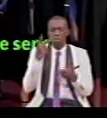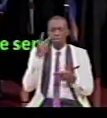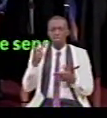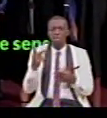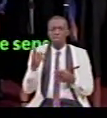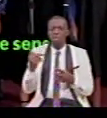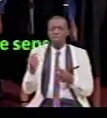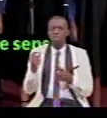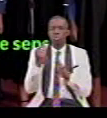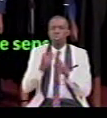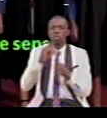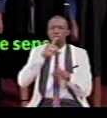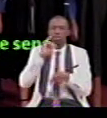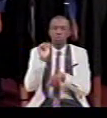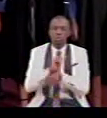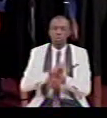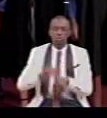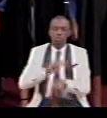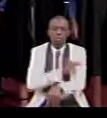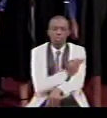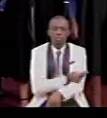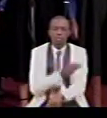in me